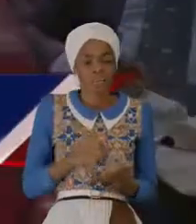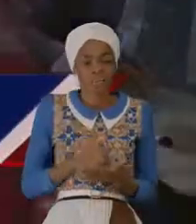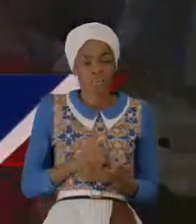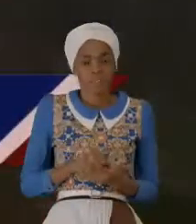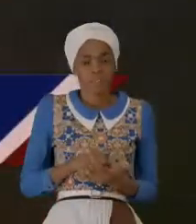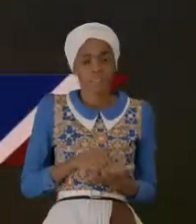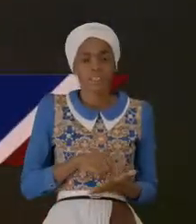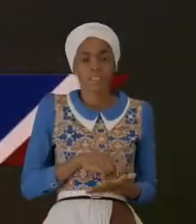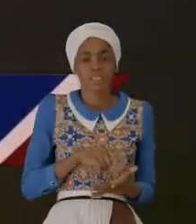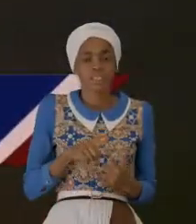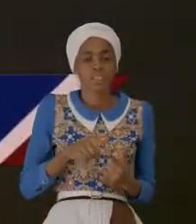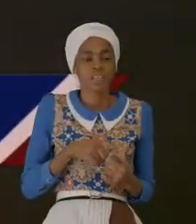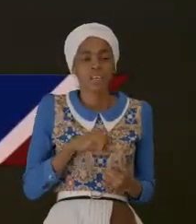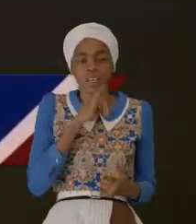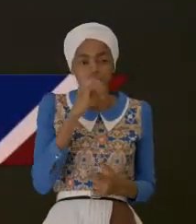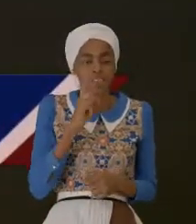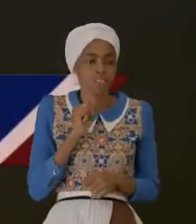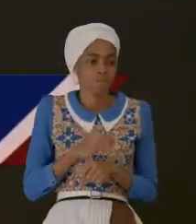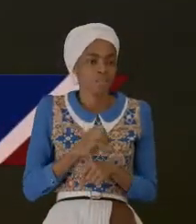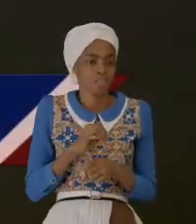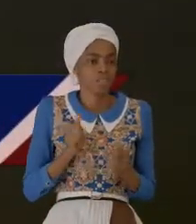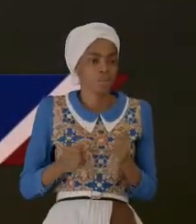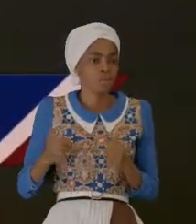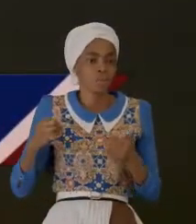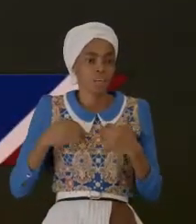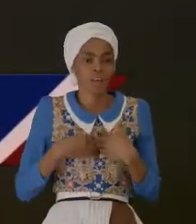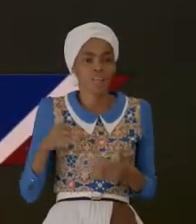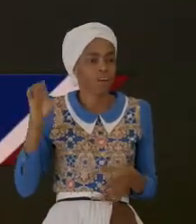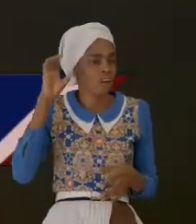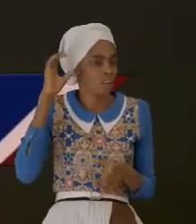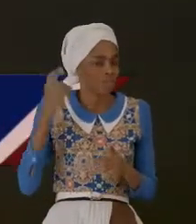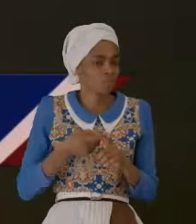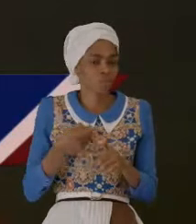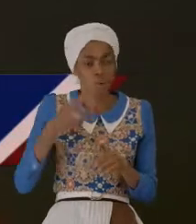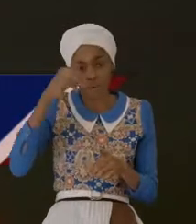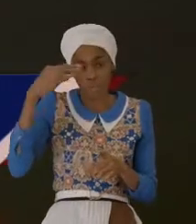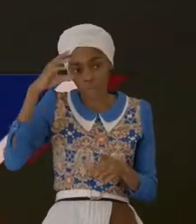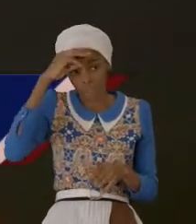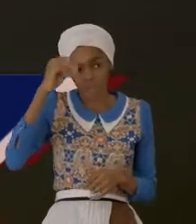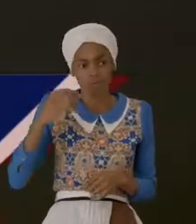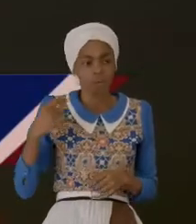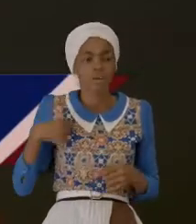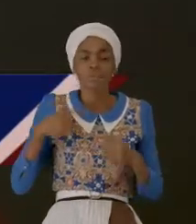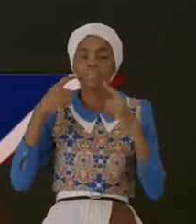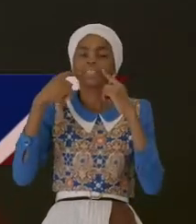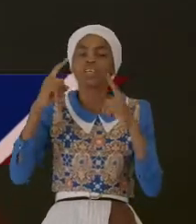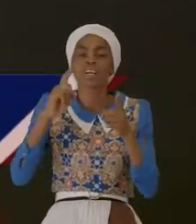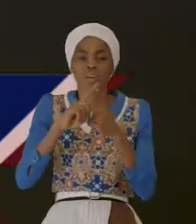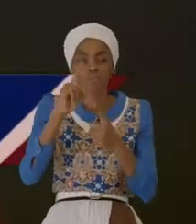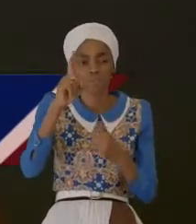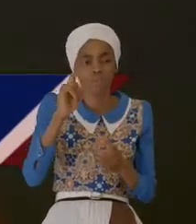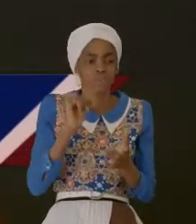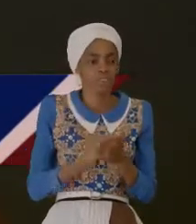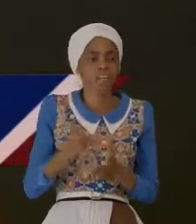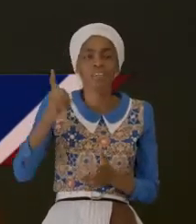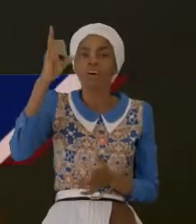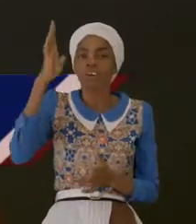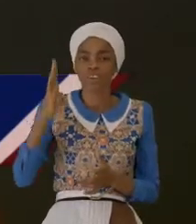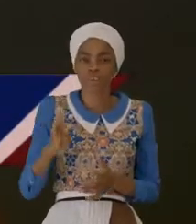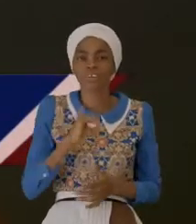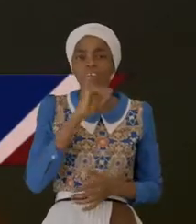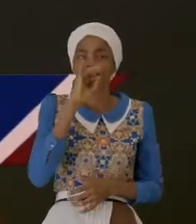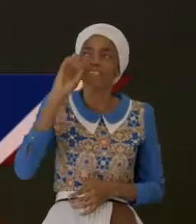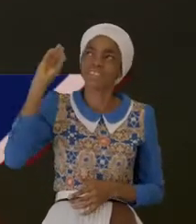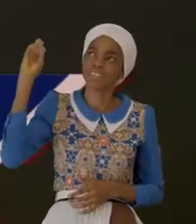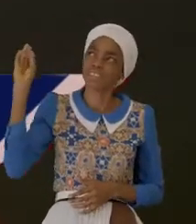the message which we've heard of him and declare unto you that God is